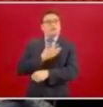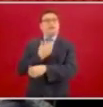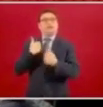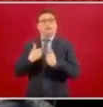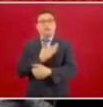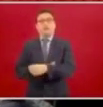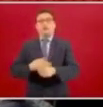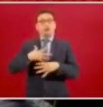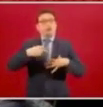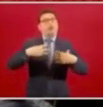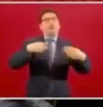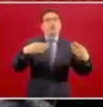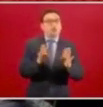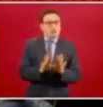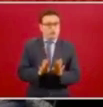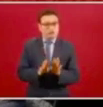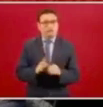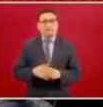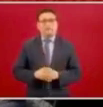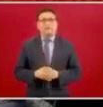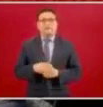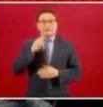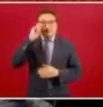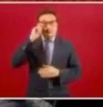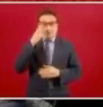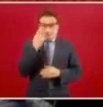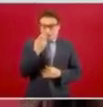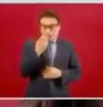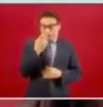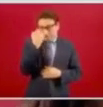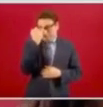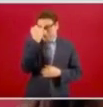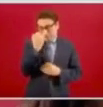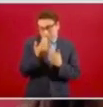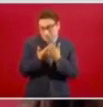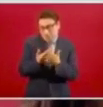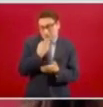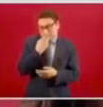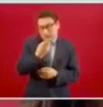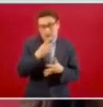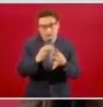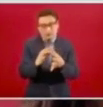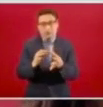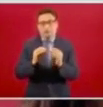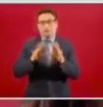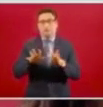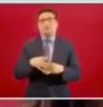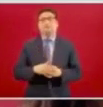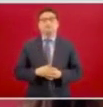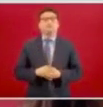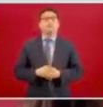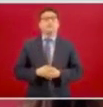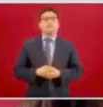100,000 inhabitants in Mexico, so it is a quite low number.